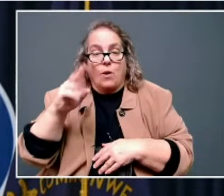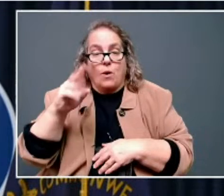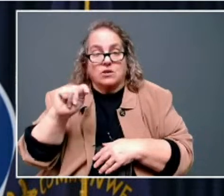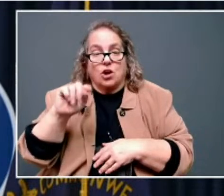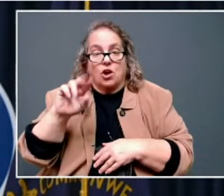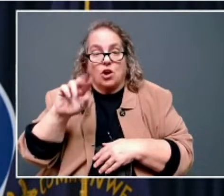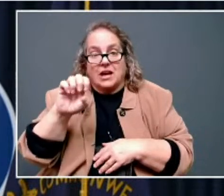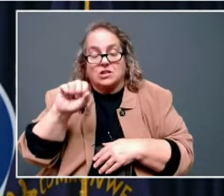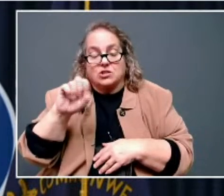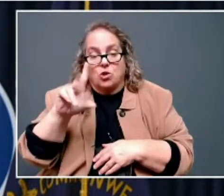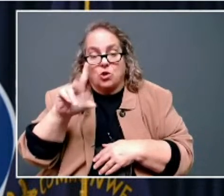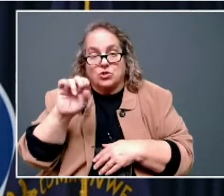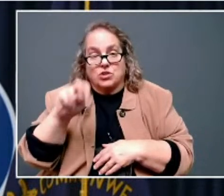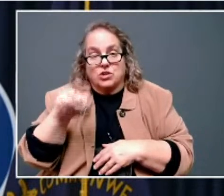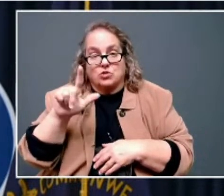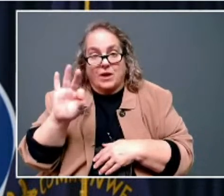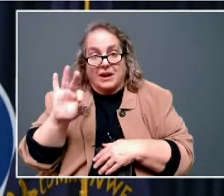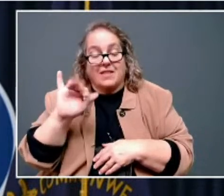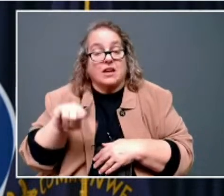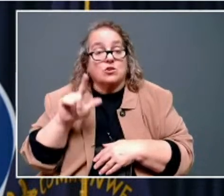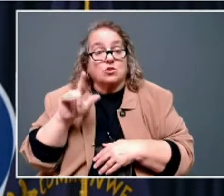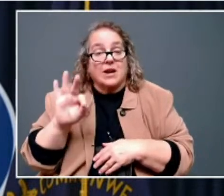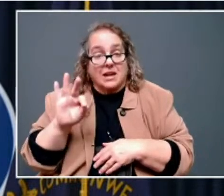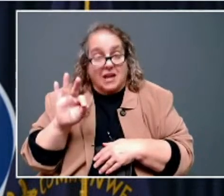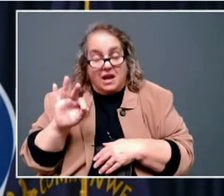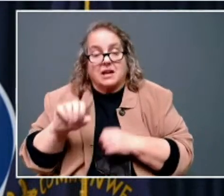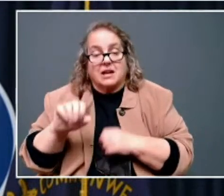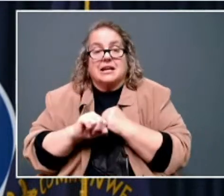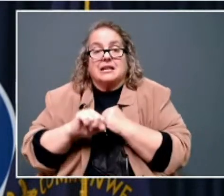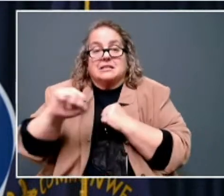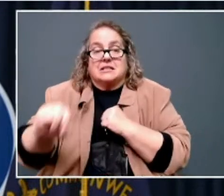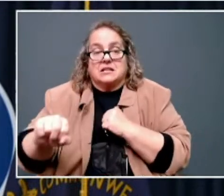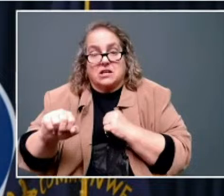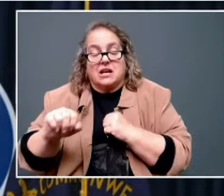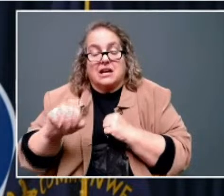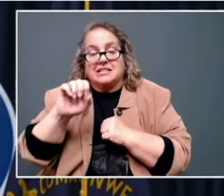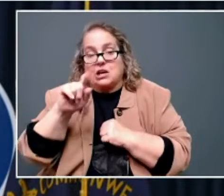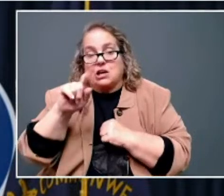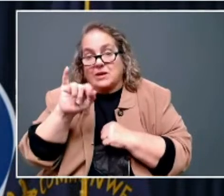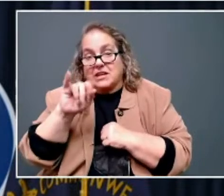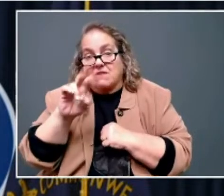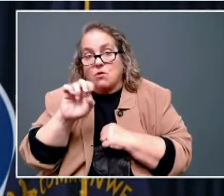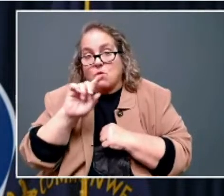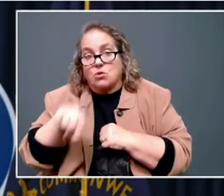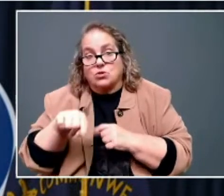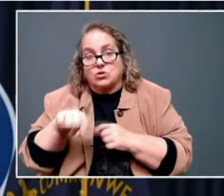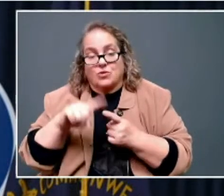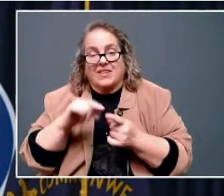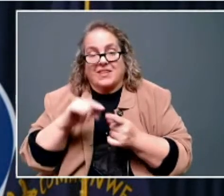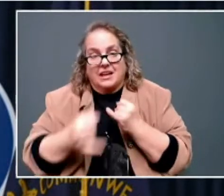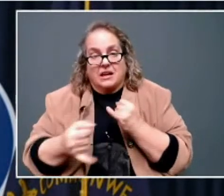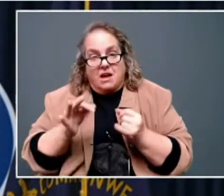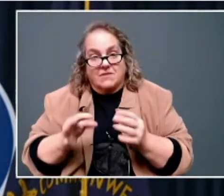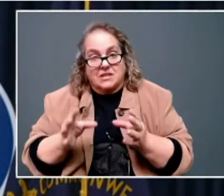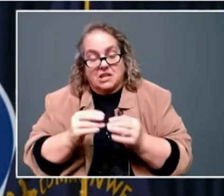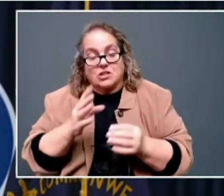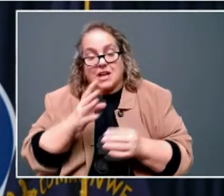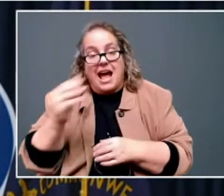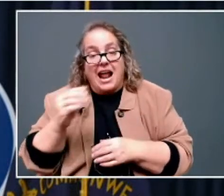29, of course, is the one that extends all executive orders through the end of the session. And also House Bill 5 is $200